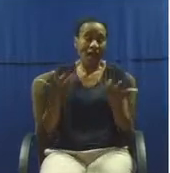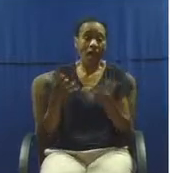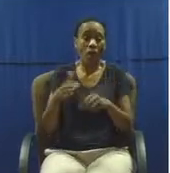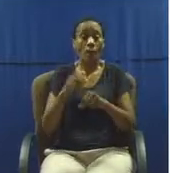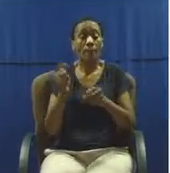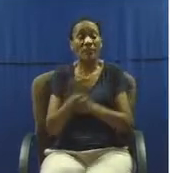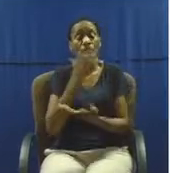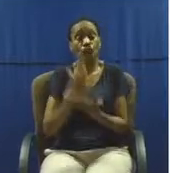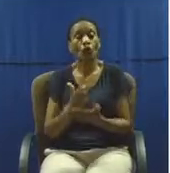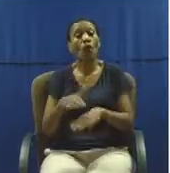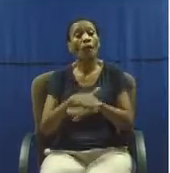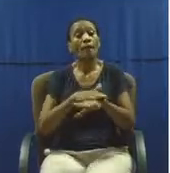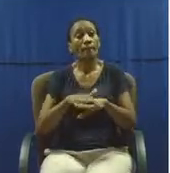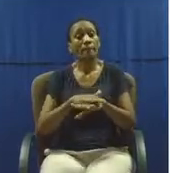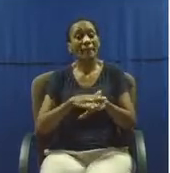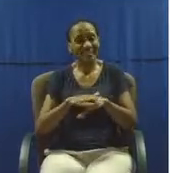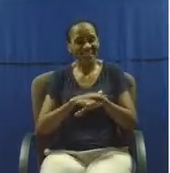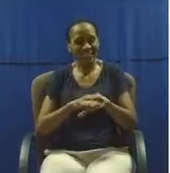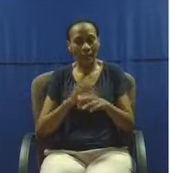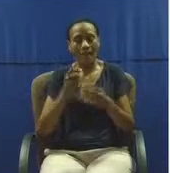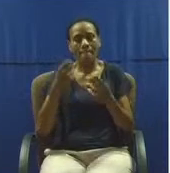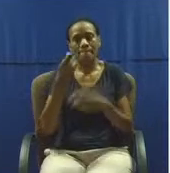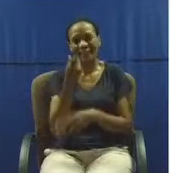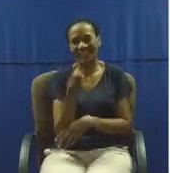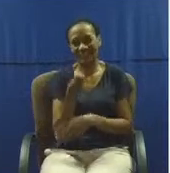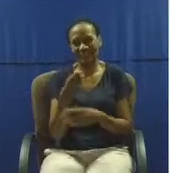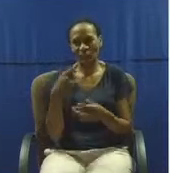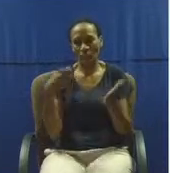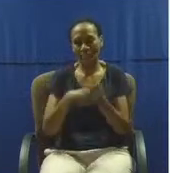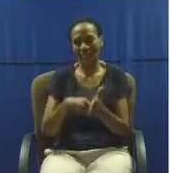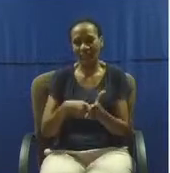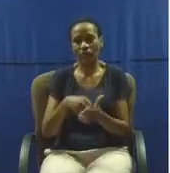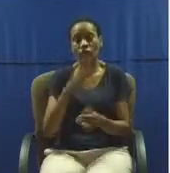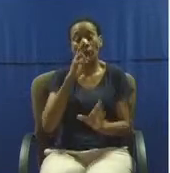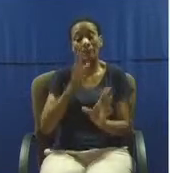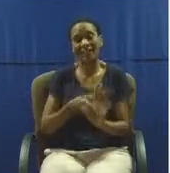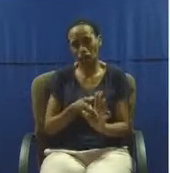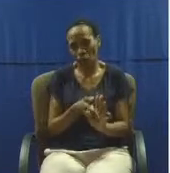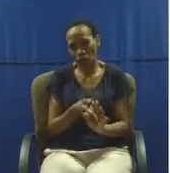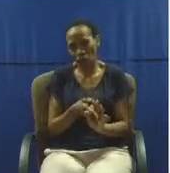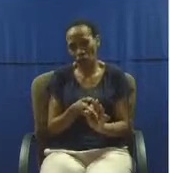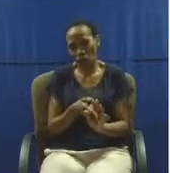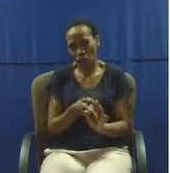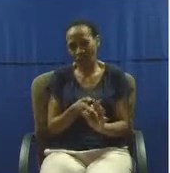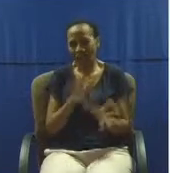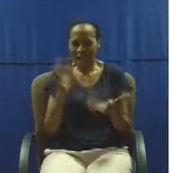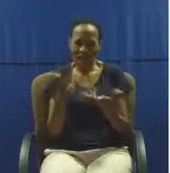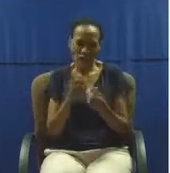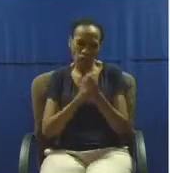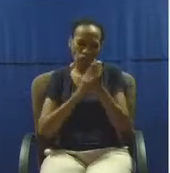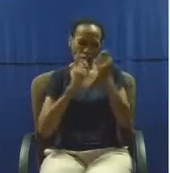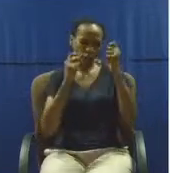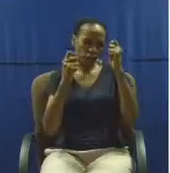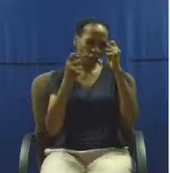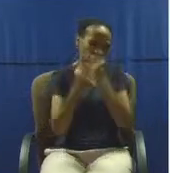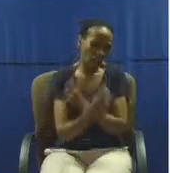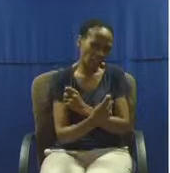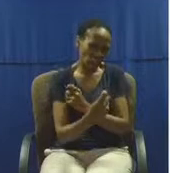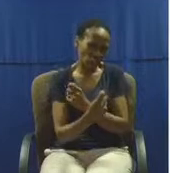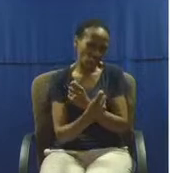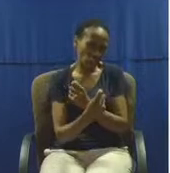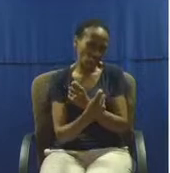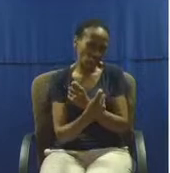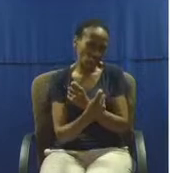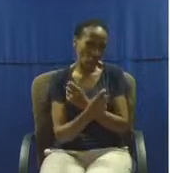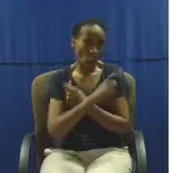fuel price as well as other regulated components to identify changes that could